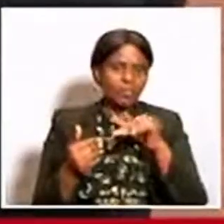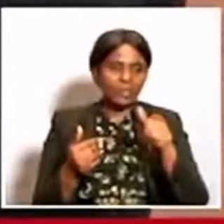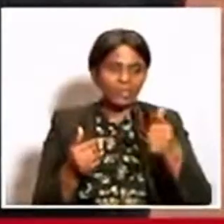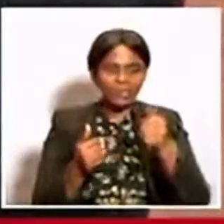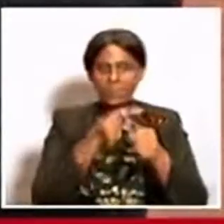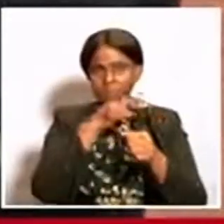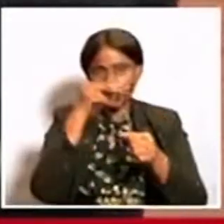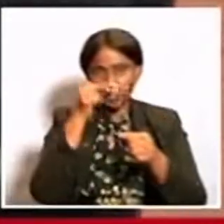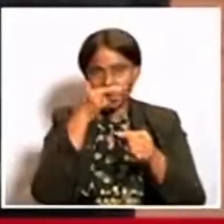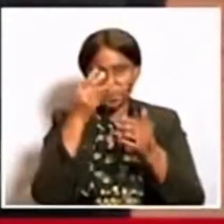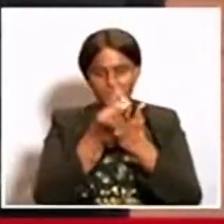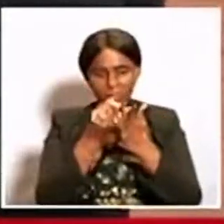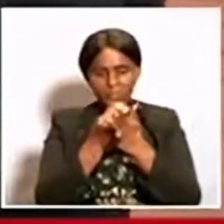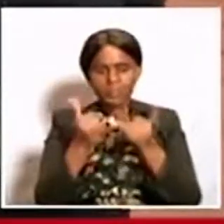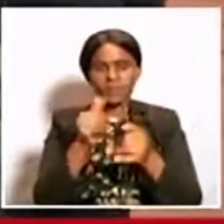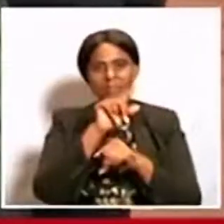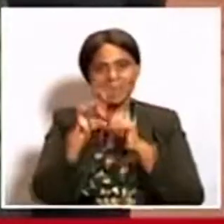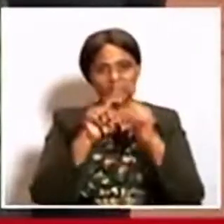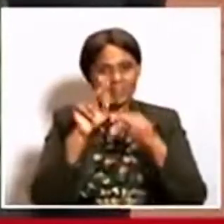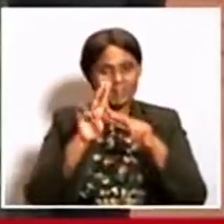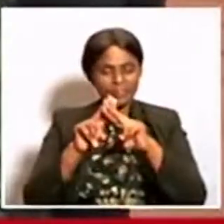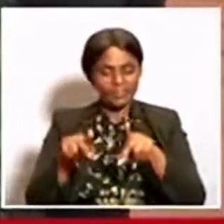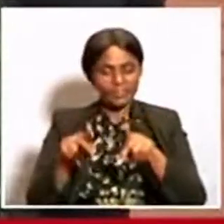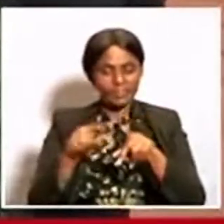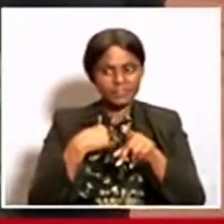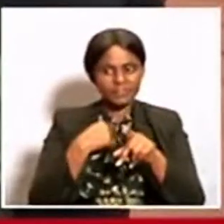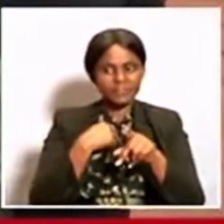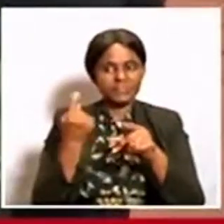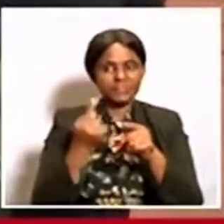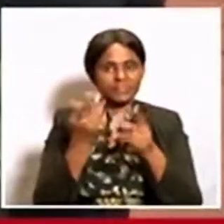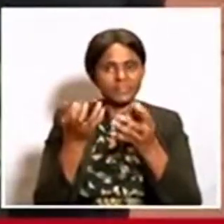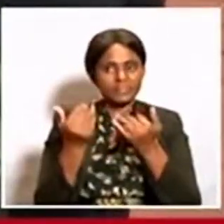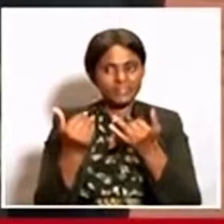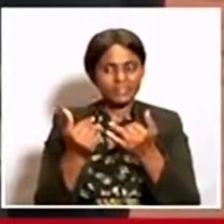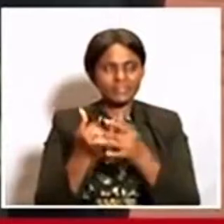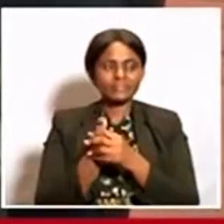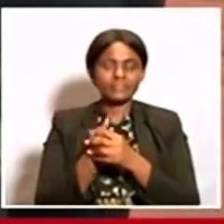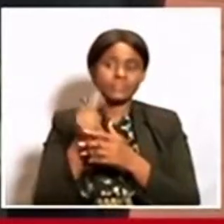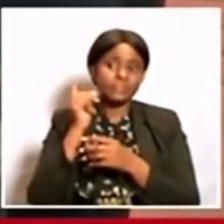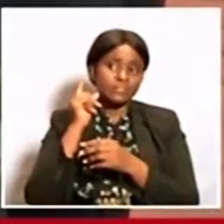to this account. The question, Chair, is, I want to read further.